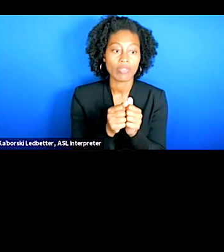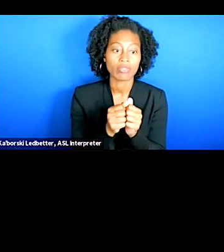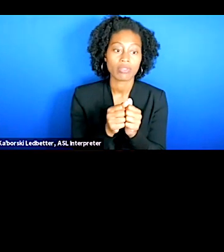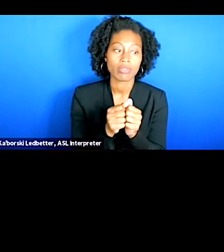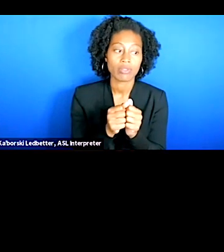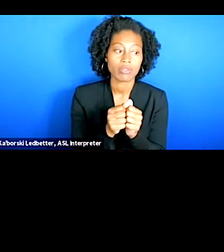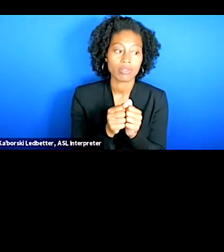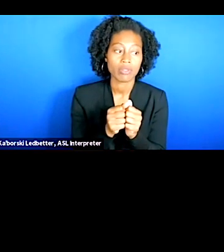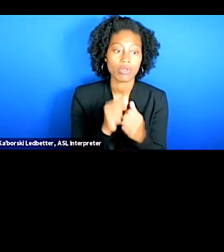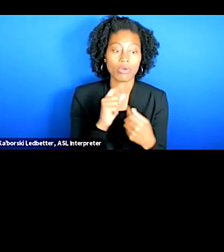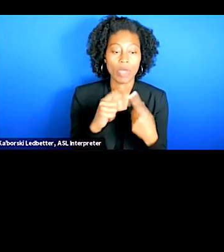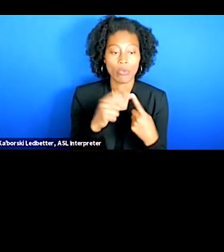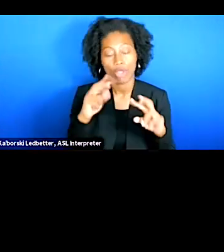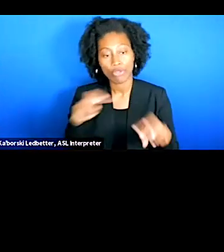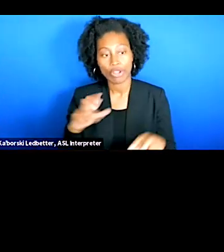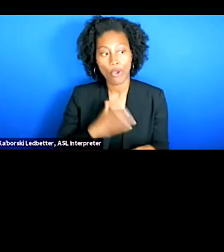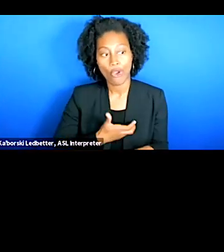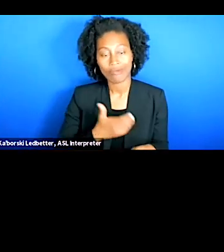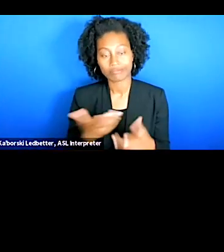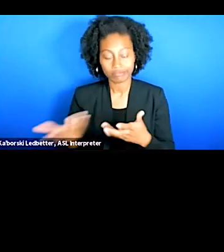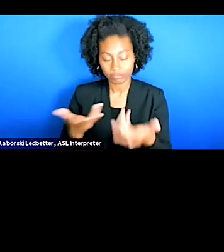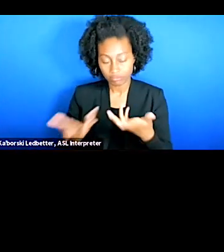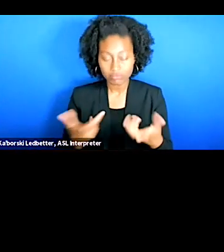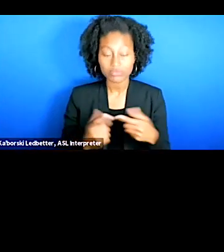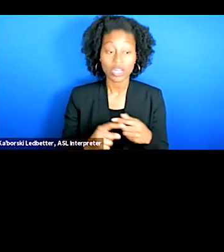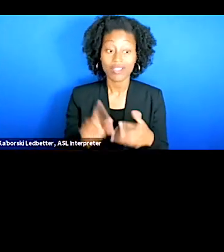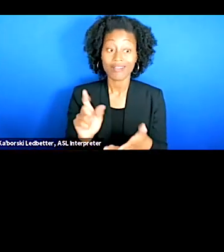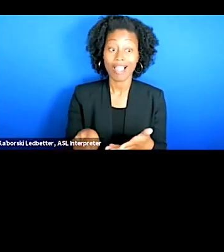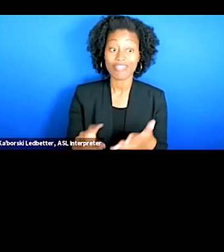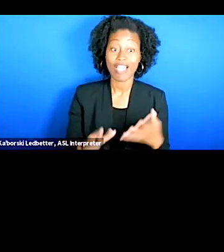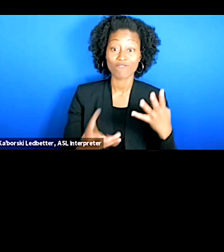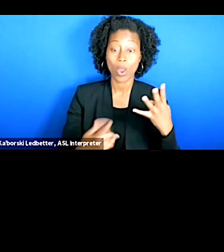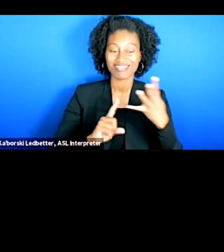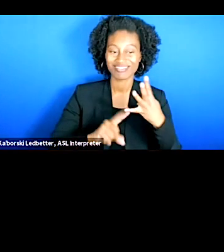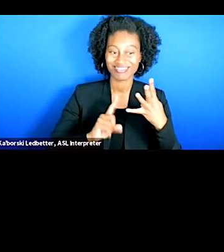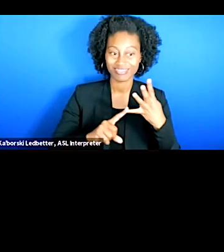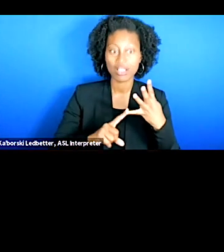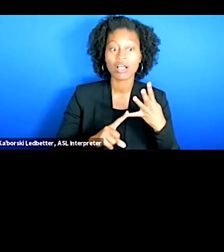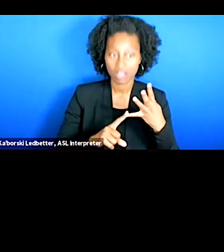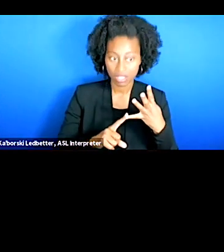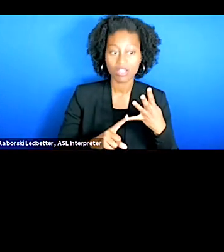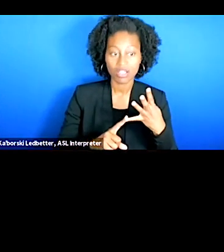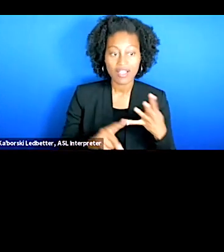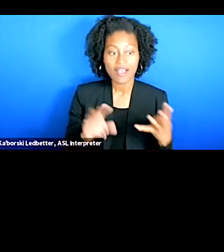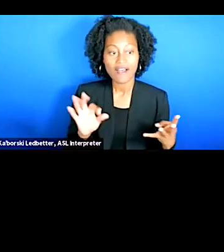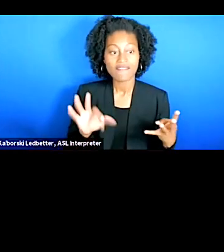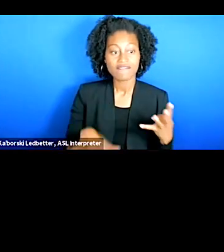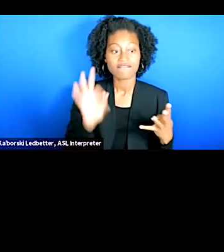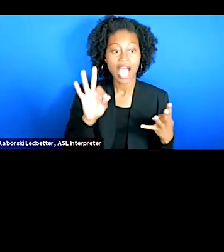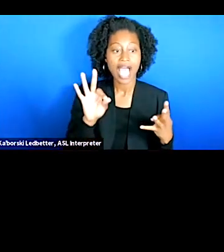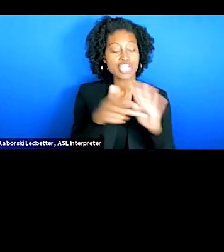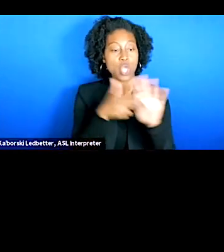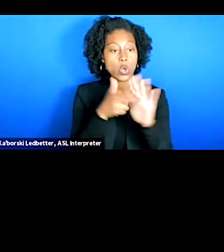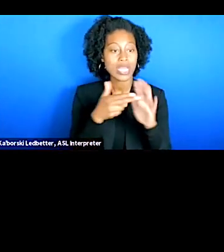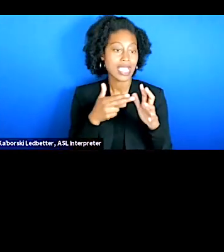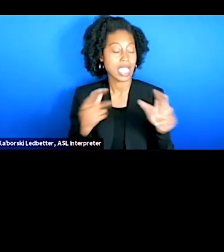at analysis. So we're going to click that fourth function of find coding intersections between two lists of items, and we're going to